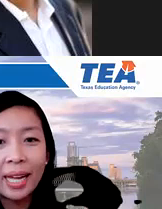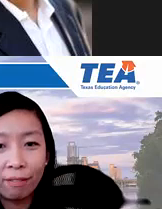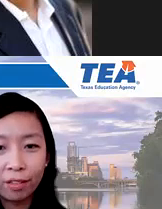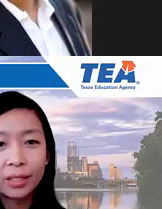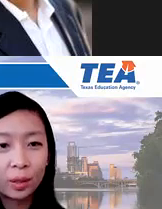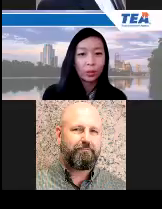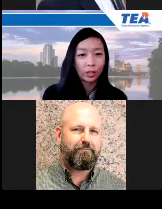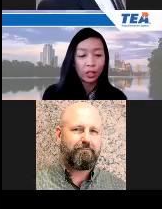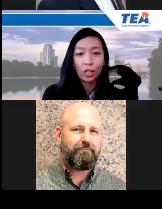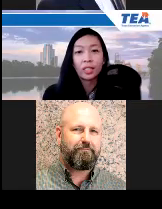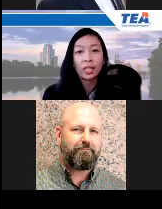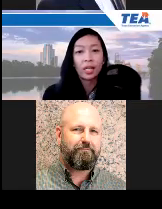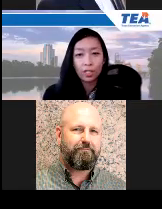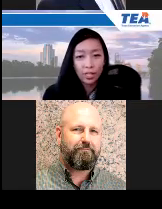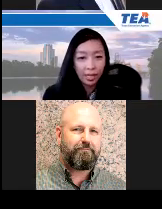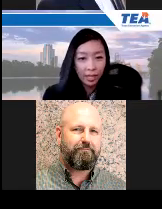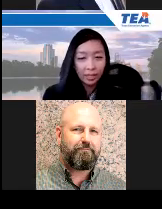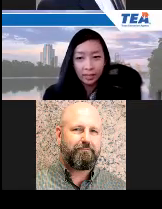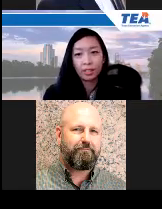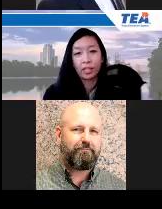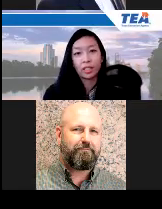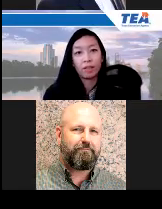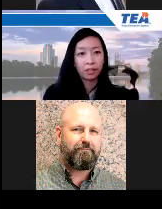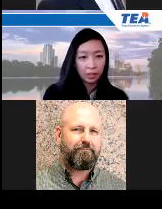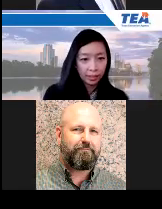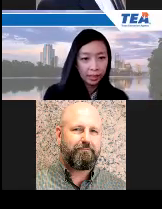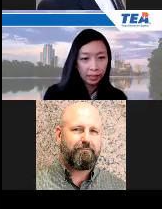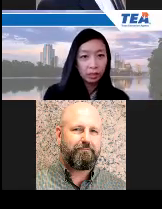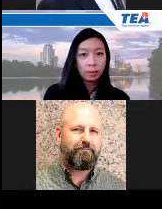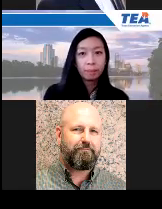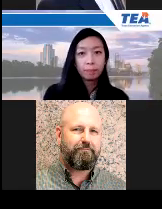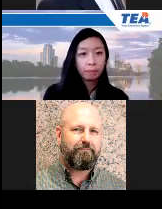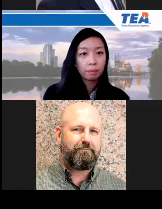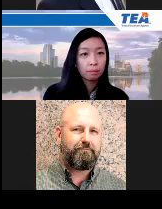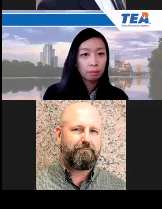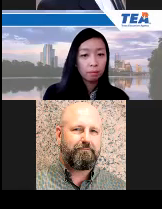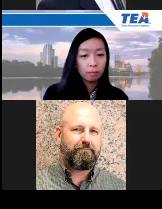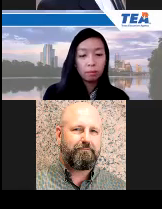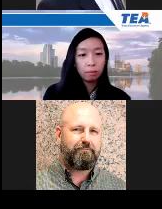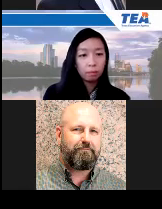immense efforts that schools are currently undertaking to set their kids up for success.